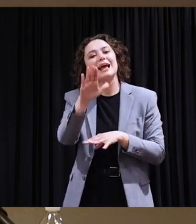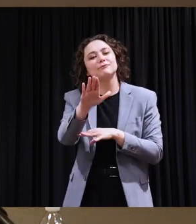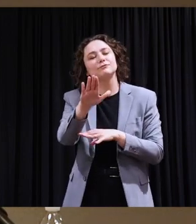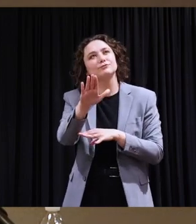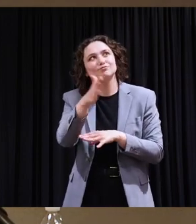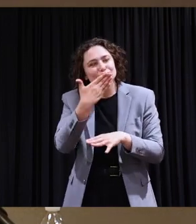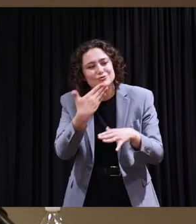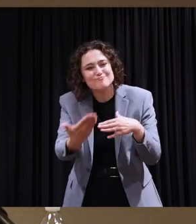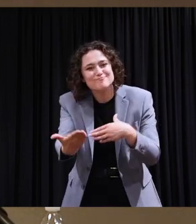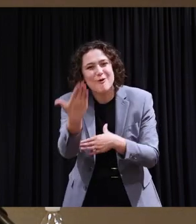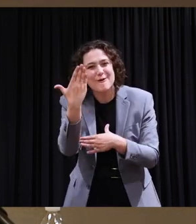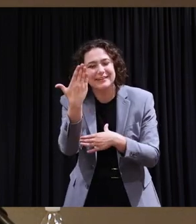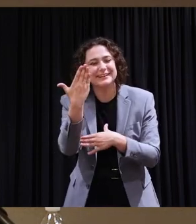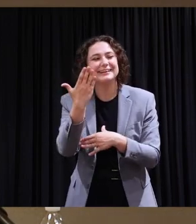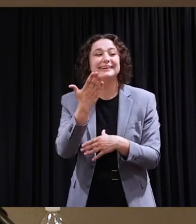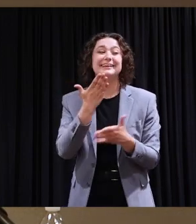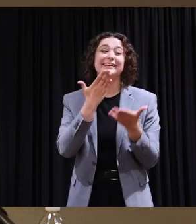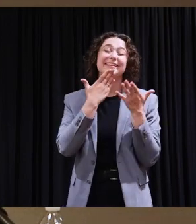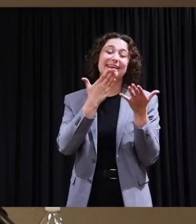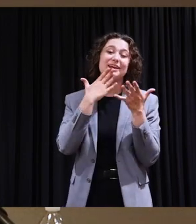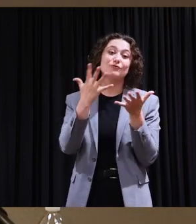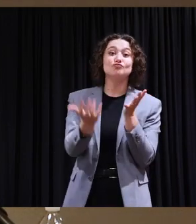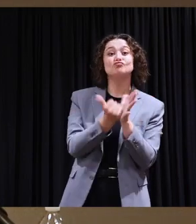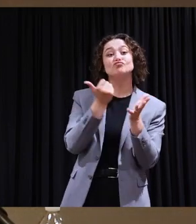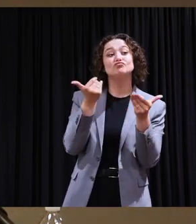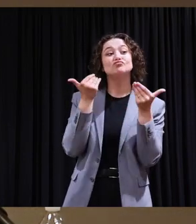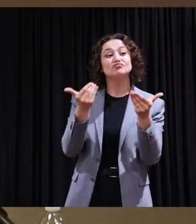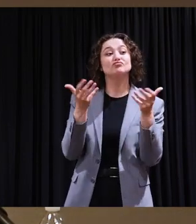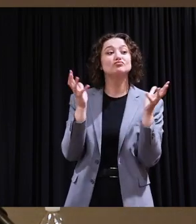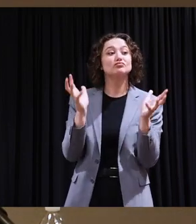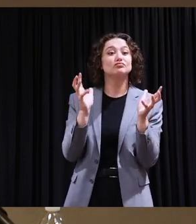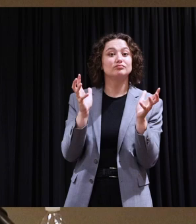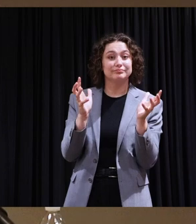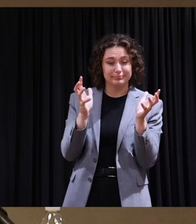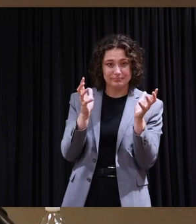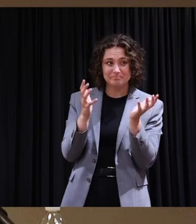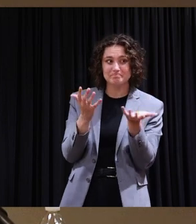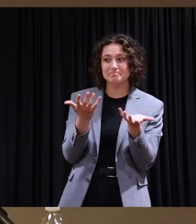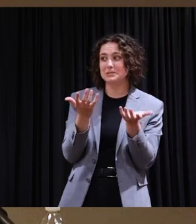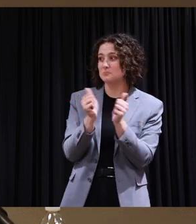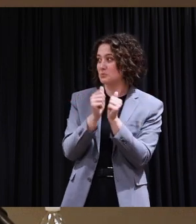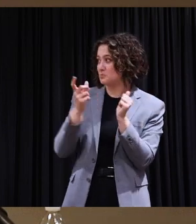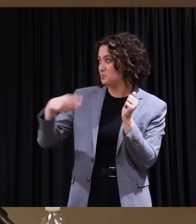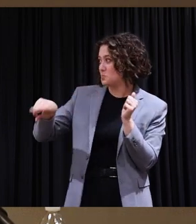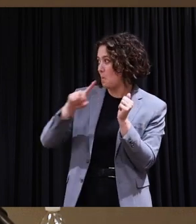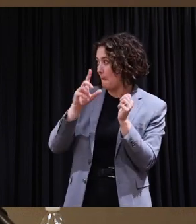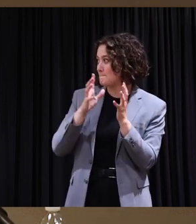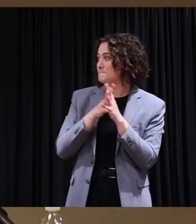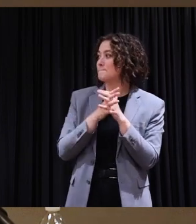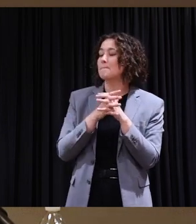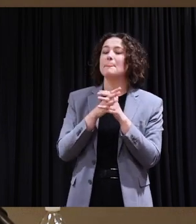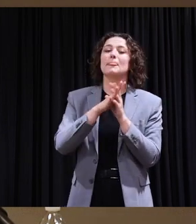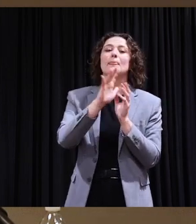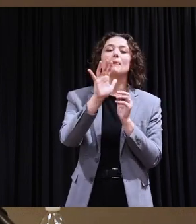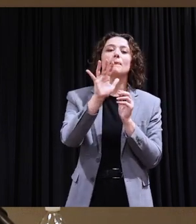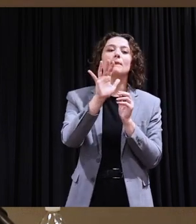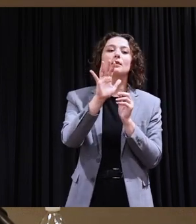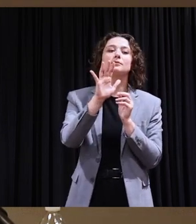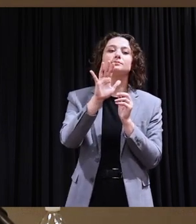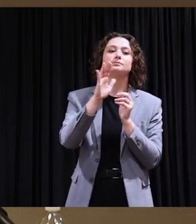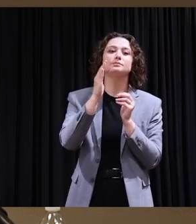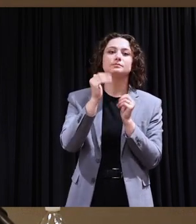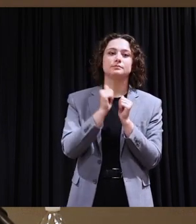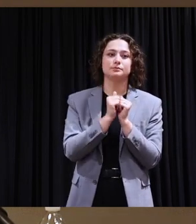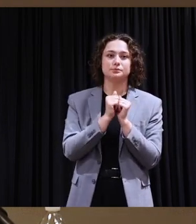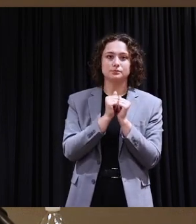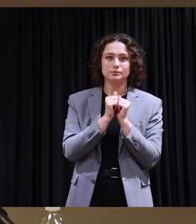you for the opportunity to speak with you today. Nina, great job on the presentation. And, you know, fair housing